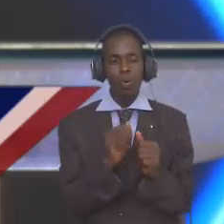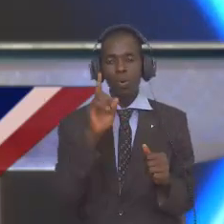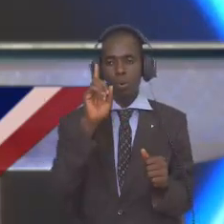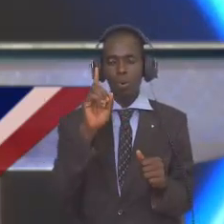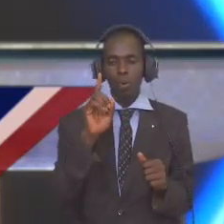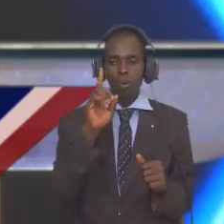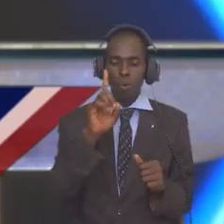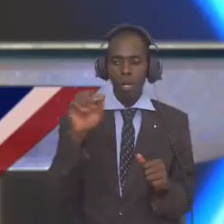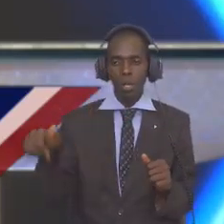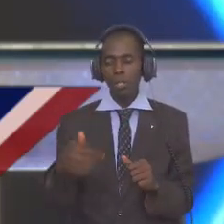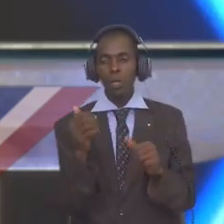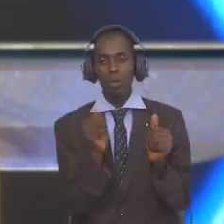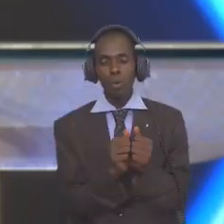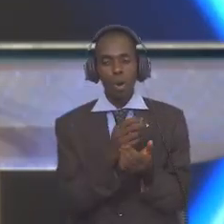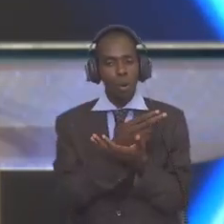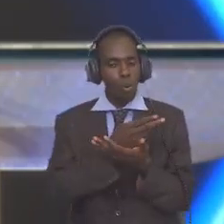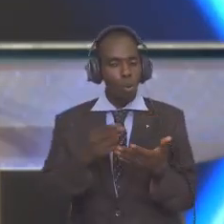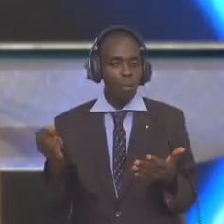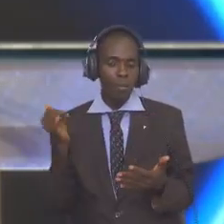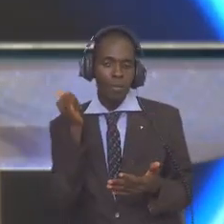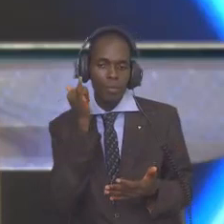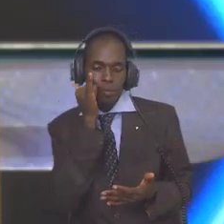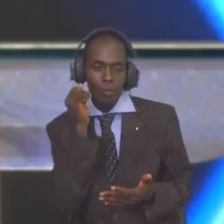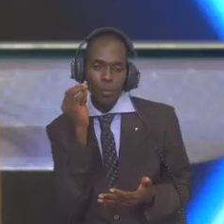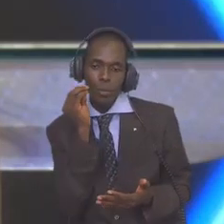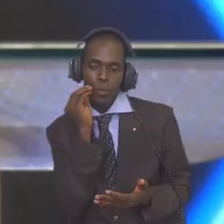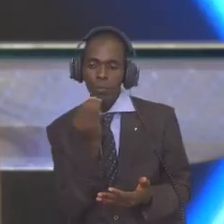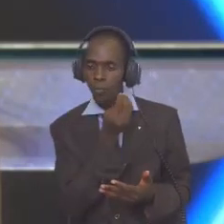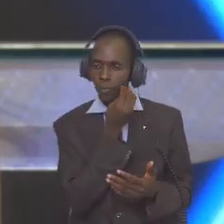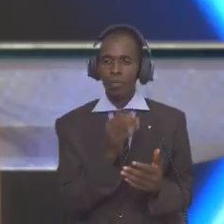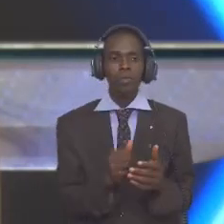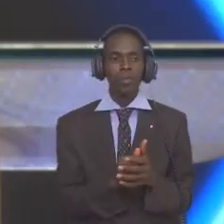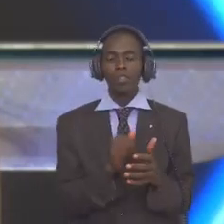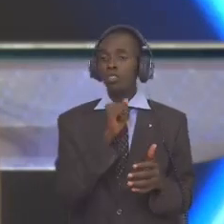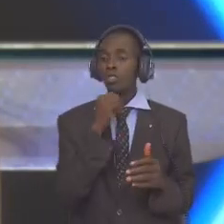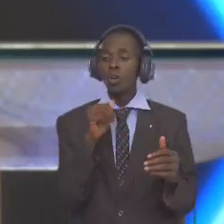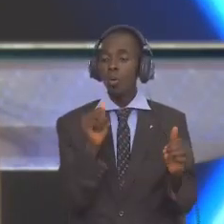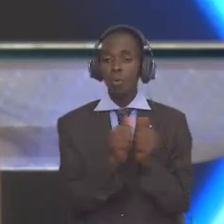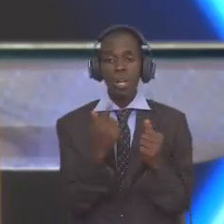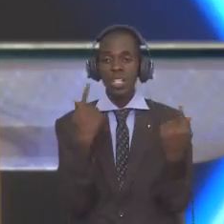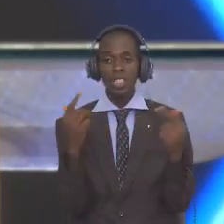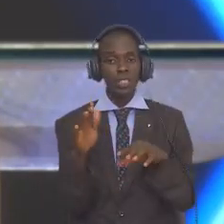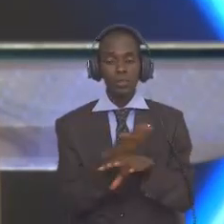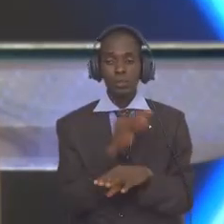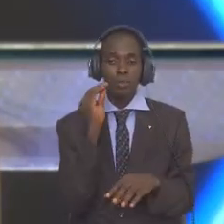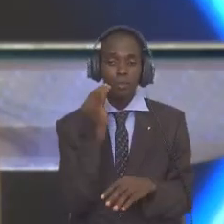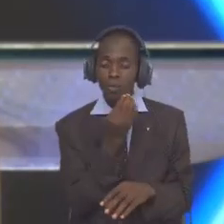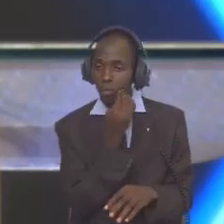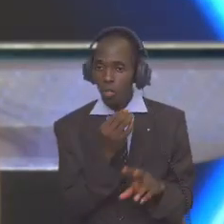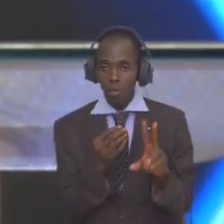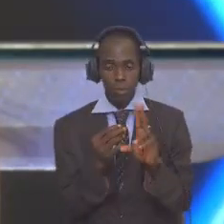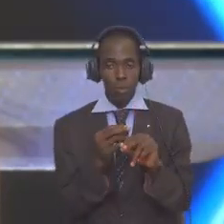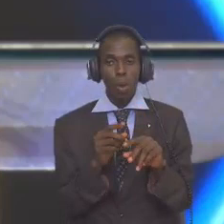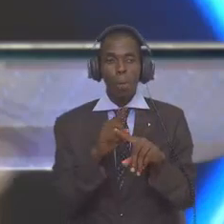kiss. Not with a lustful kiss, sinful kiss, sensual kiss, with